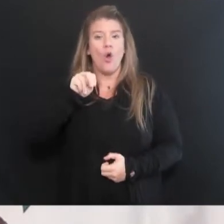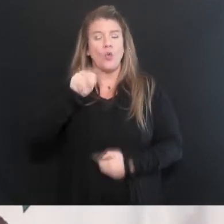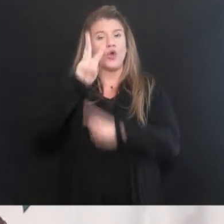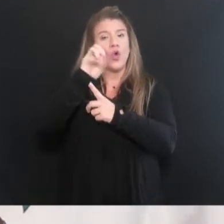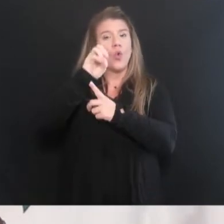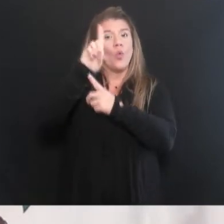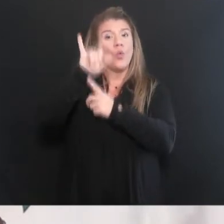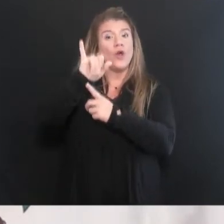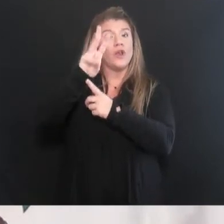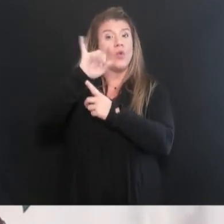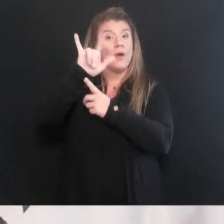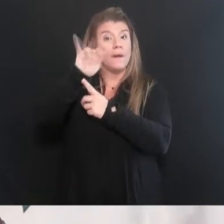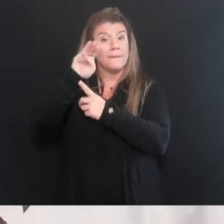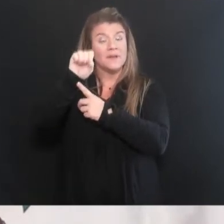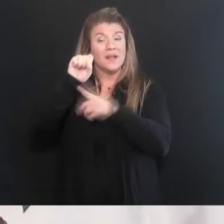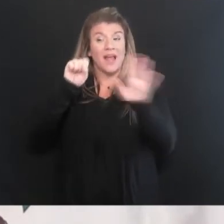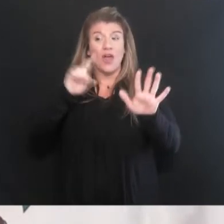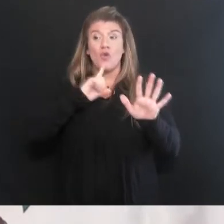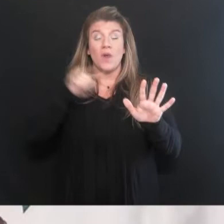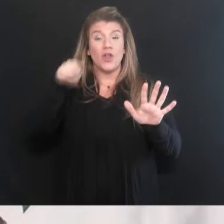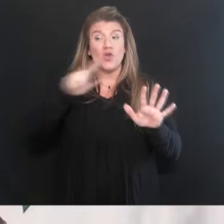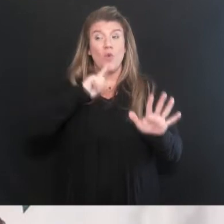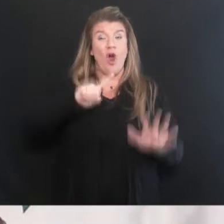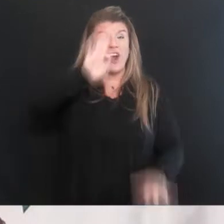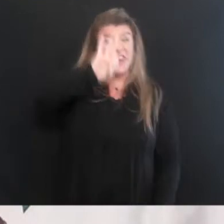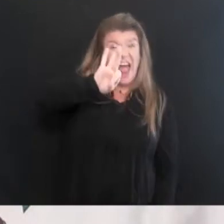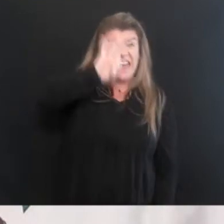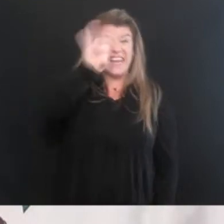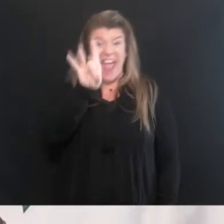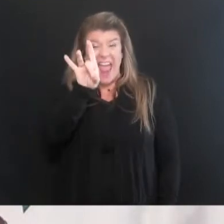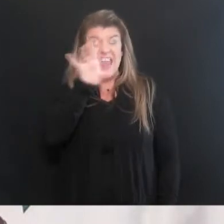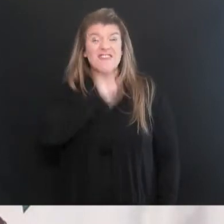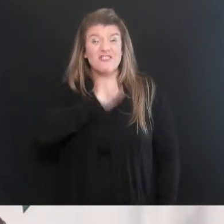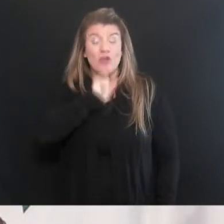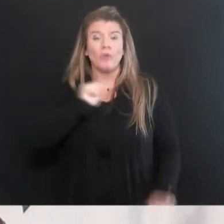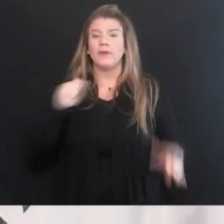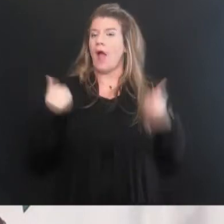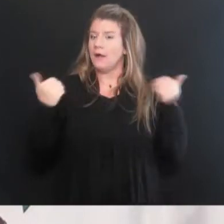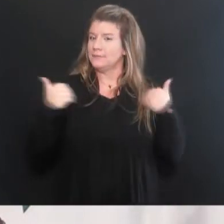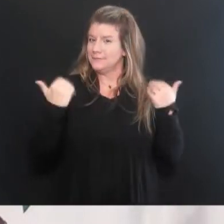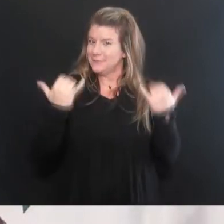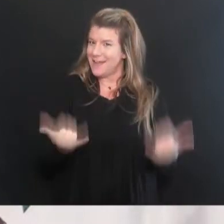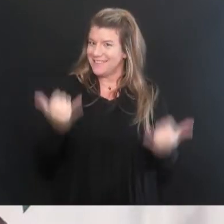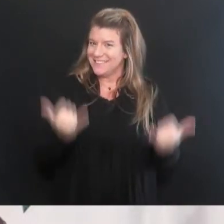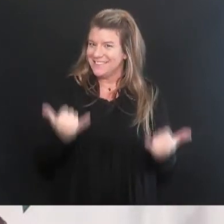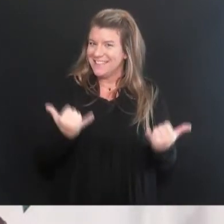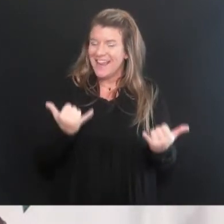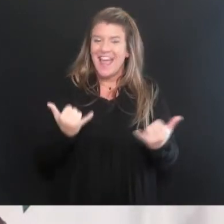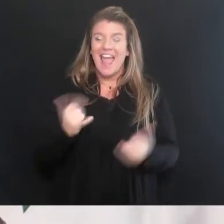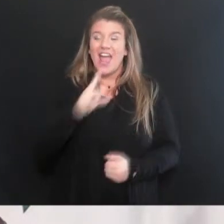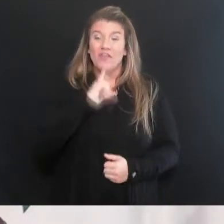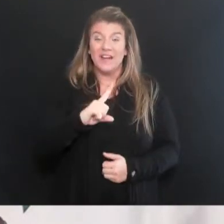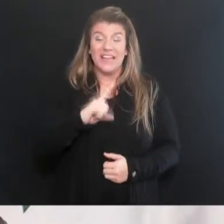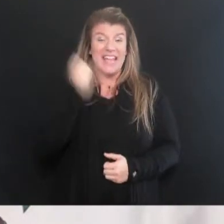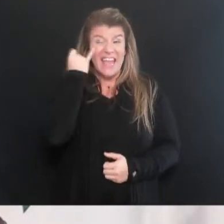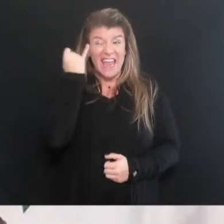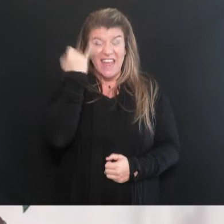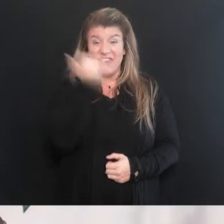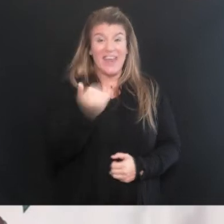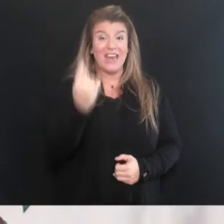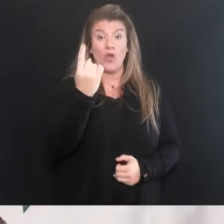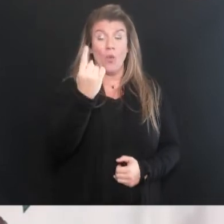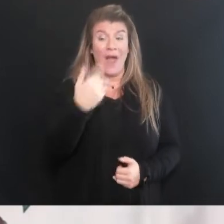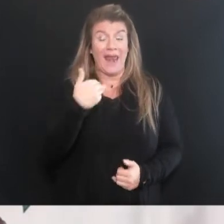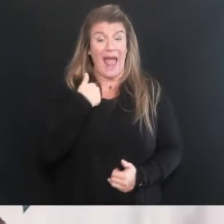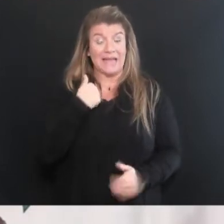Williams. And Woody, you are 98 years young today, and absolutely, if anybody has had